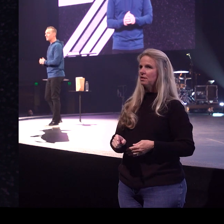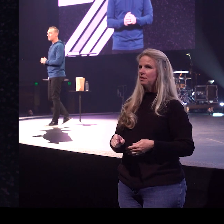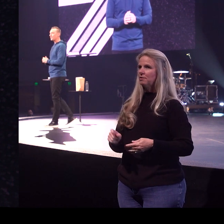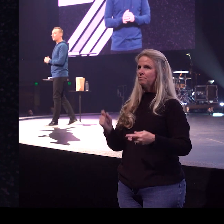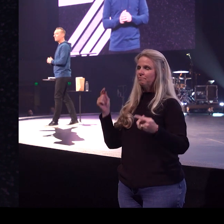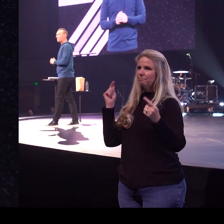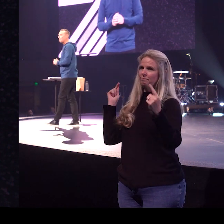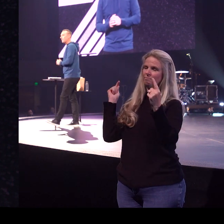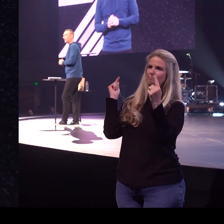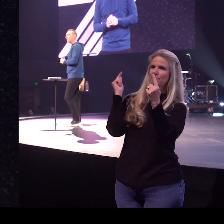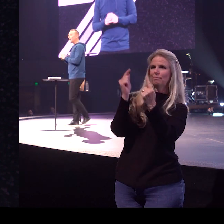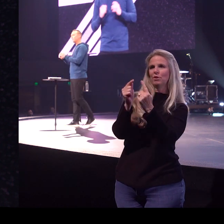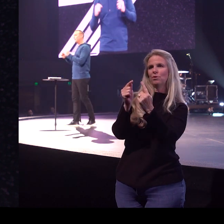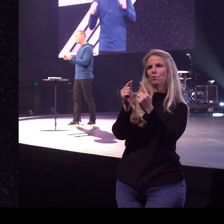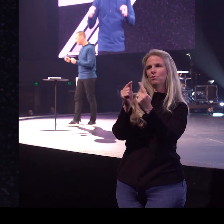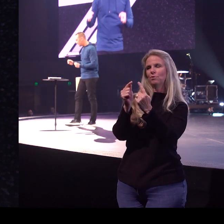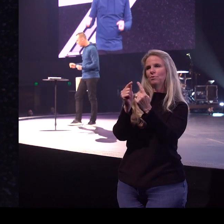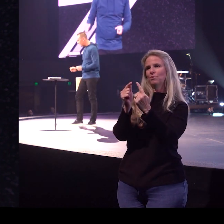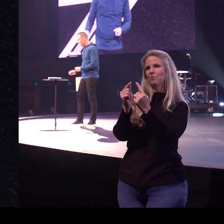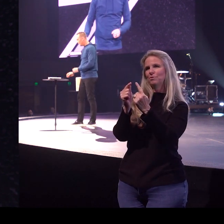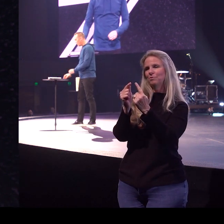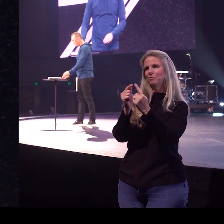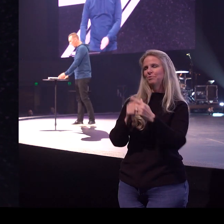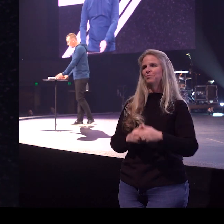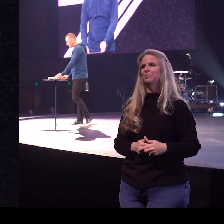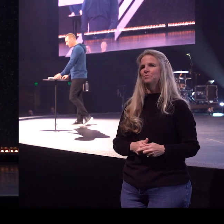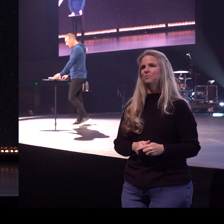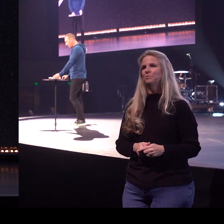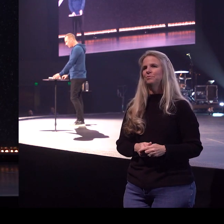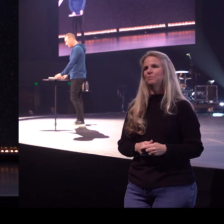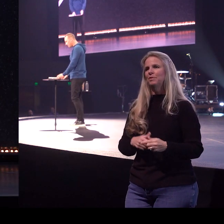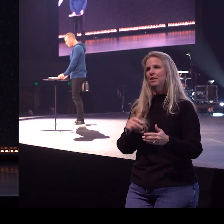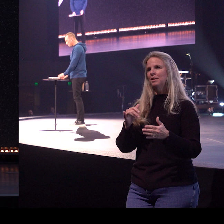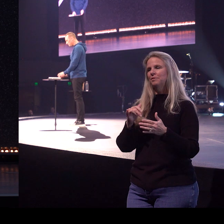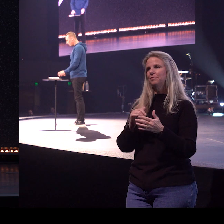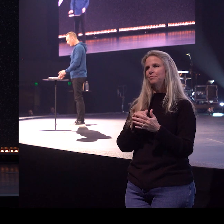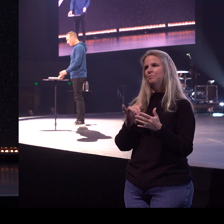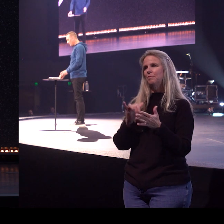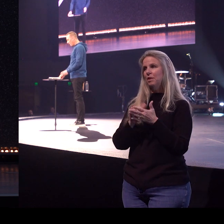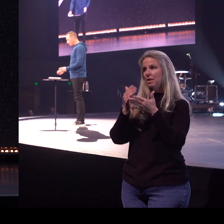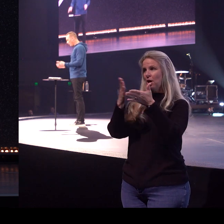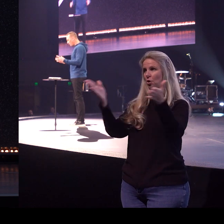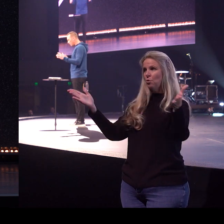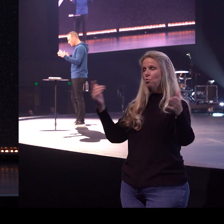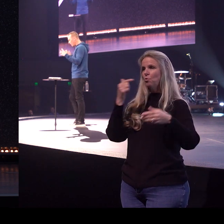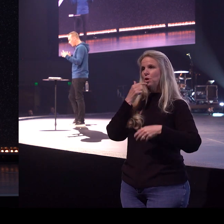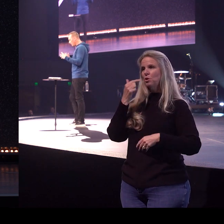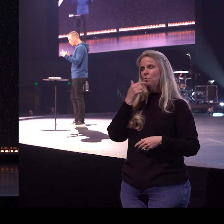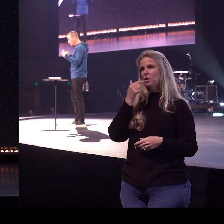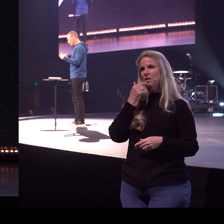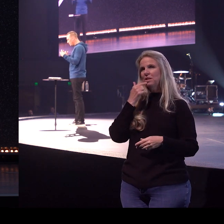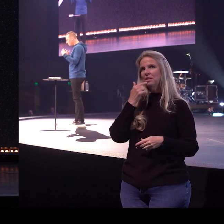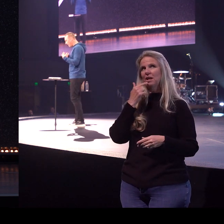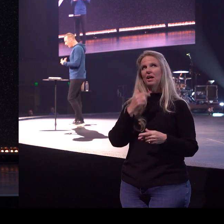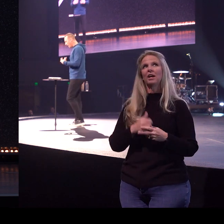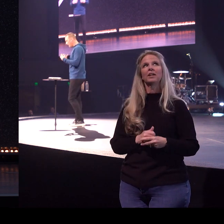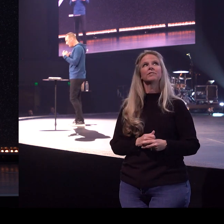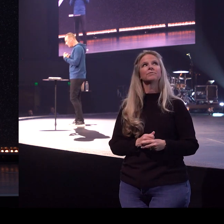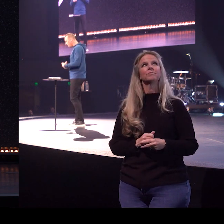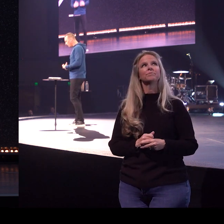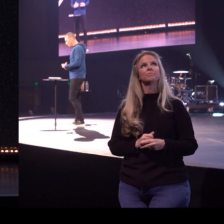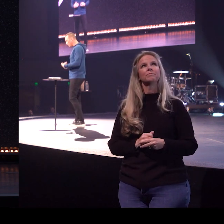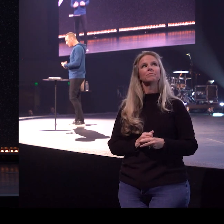thing. And that's this, that we would say this, I'll focus on using